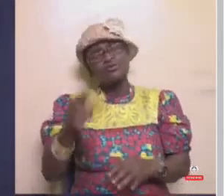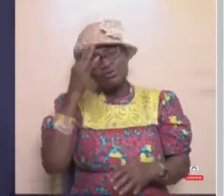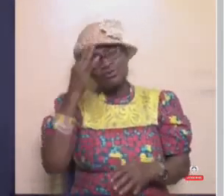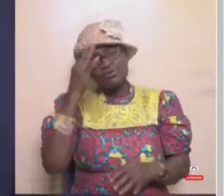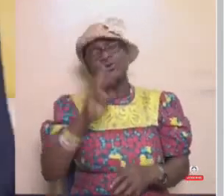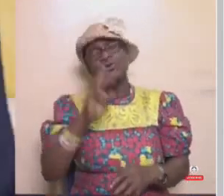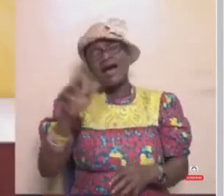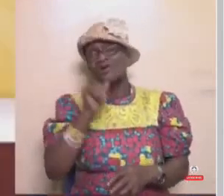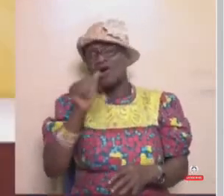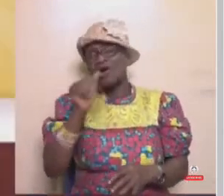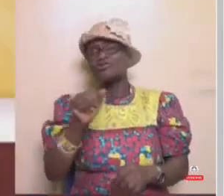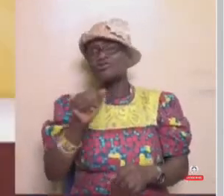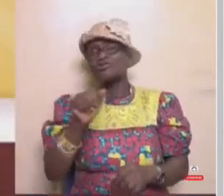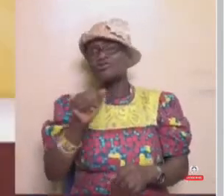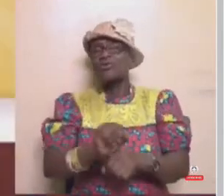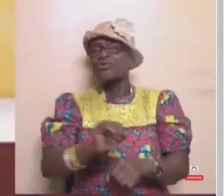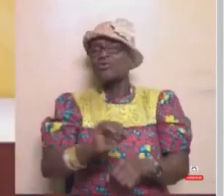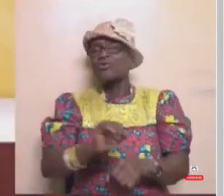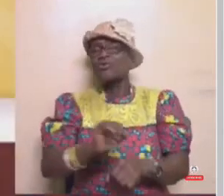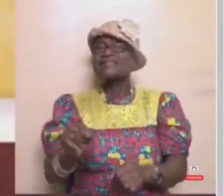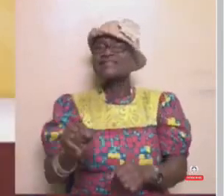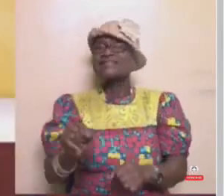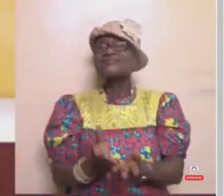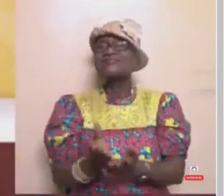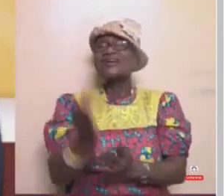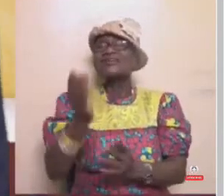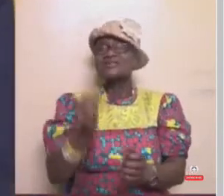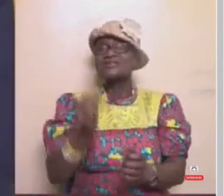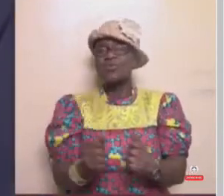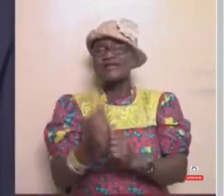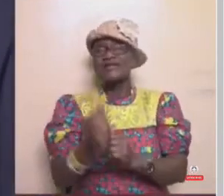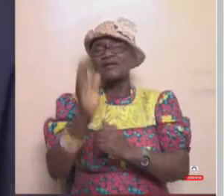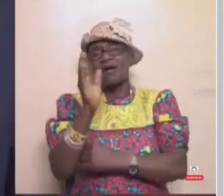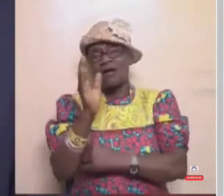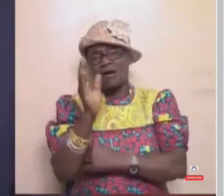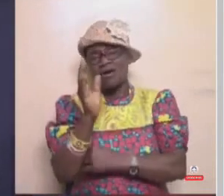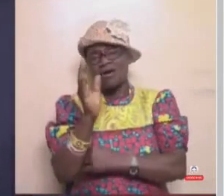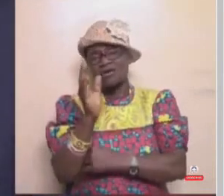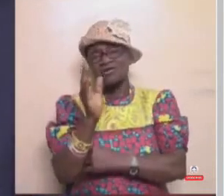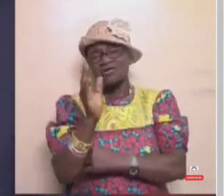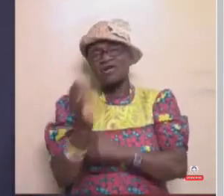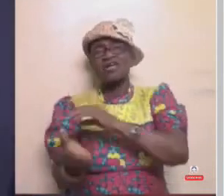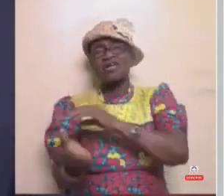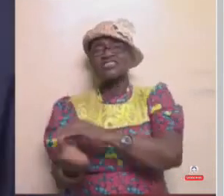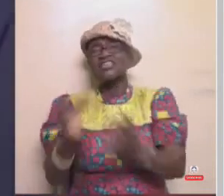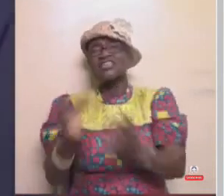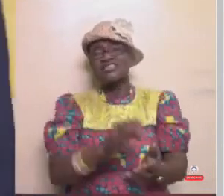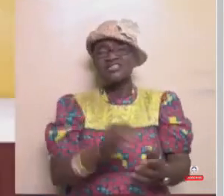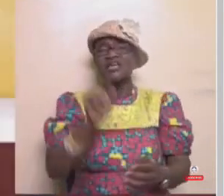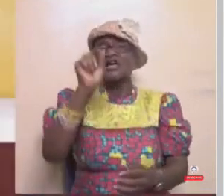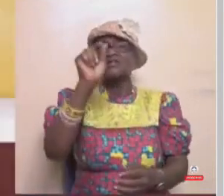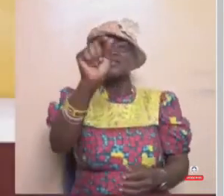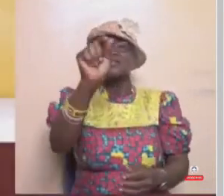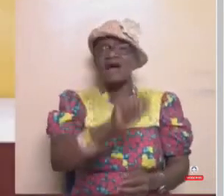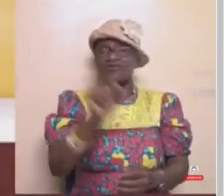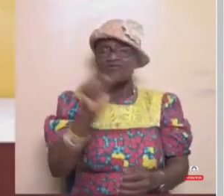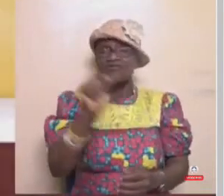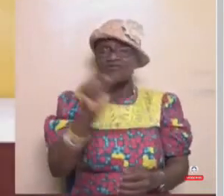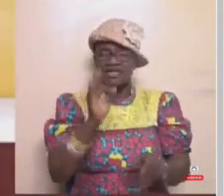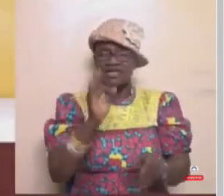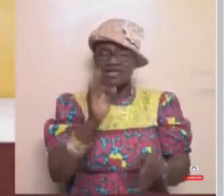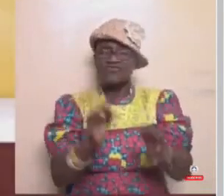with God. You must decide to be committed to him today. Therefore, if you just confess your